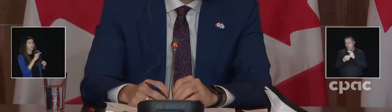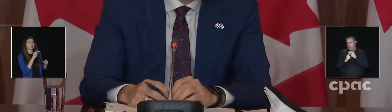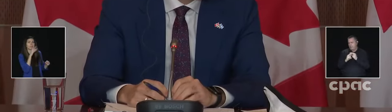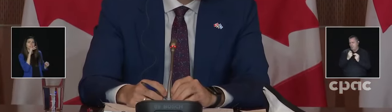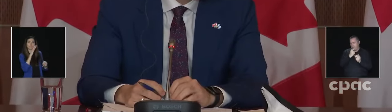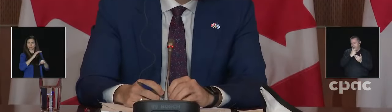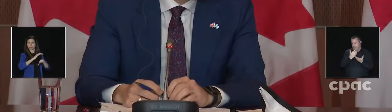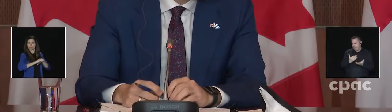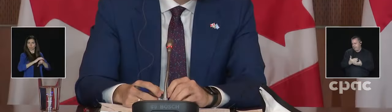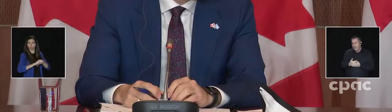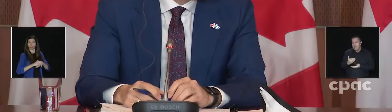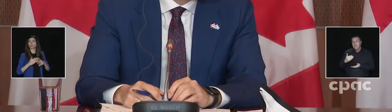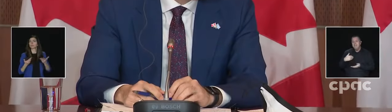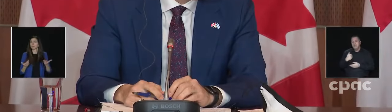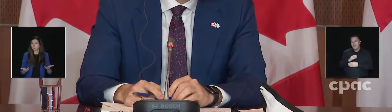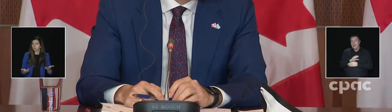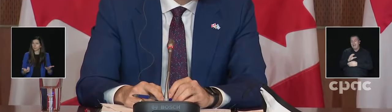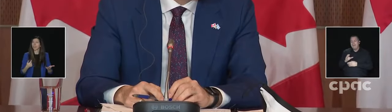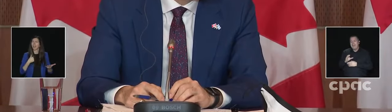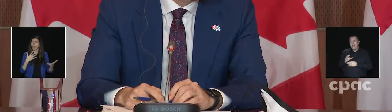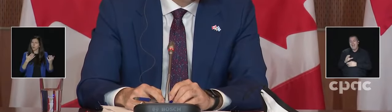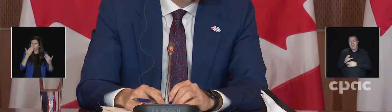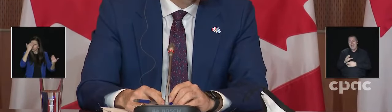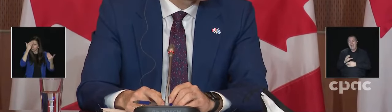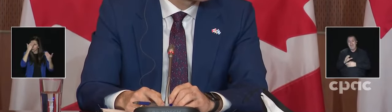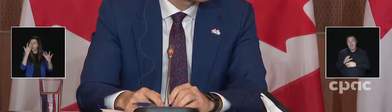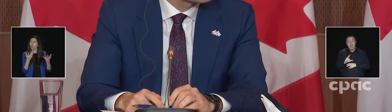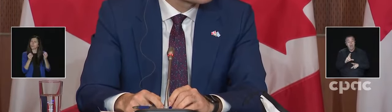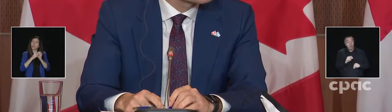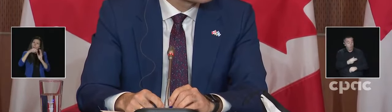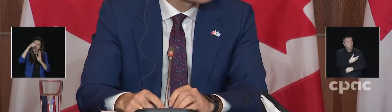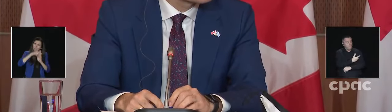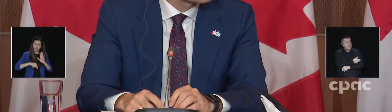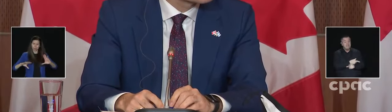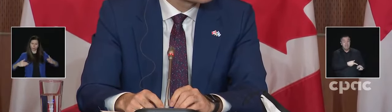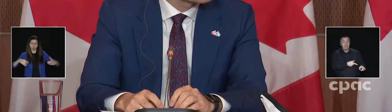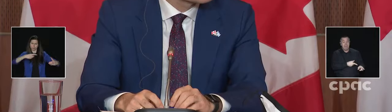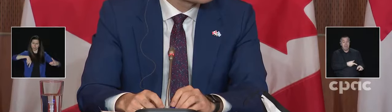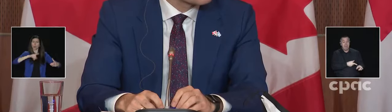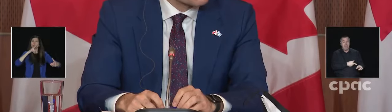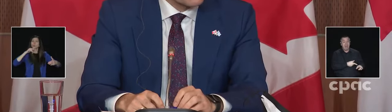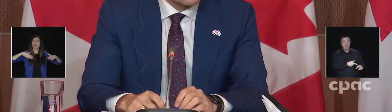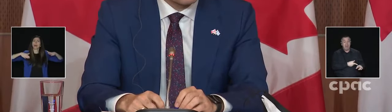among the group of people considered to be at a high priority to receive this treatment?